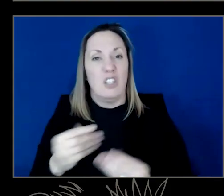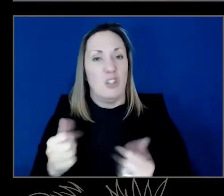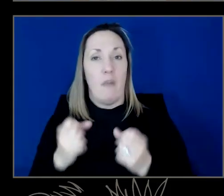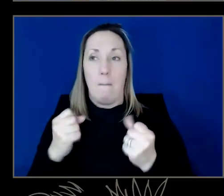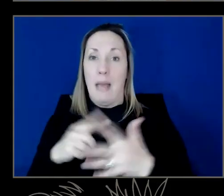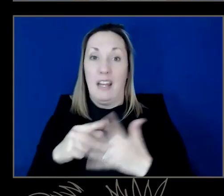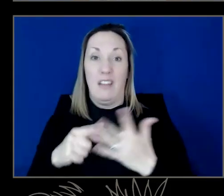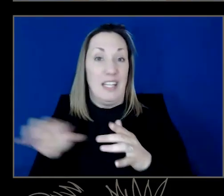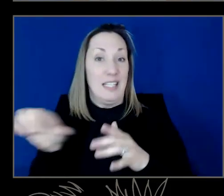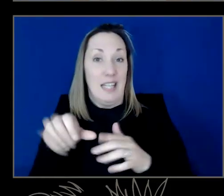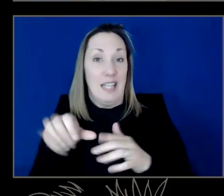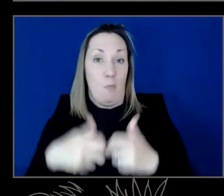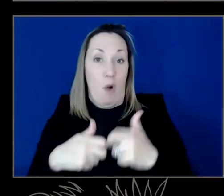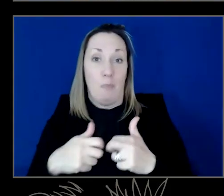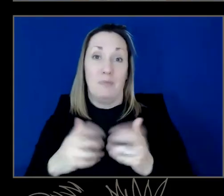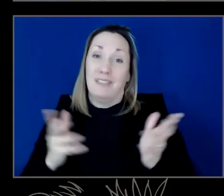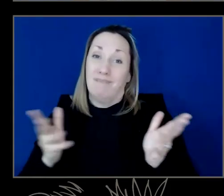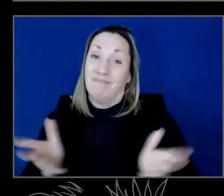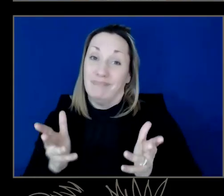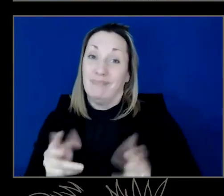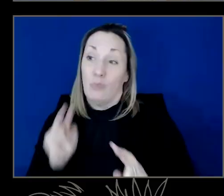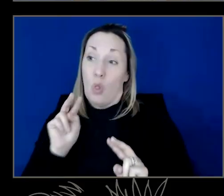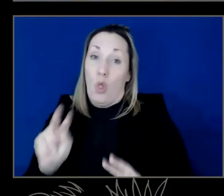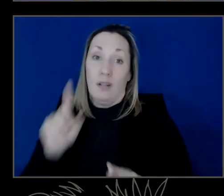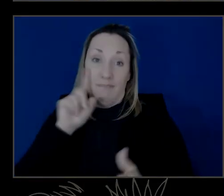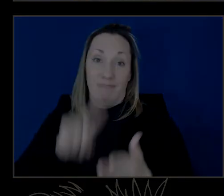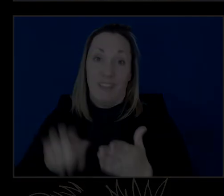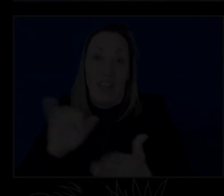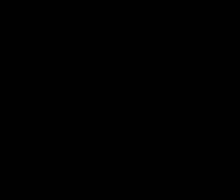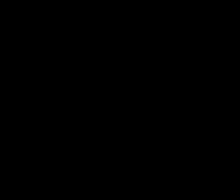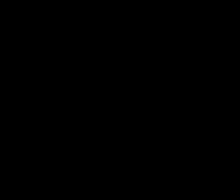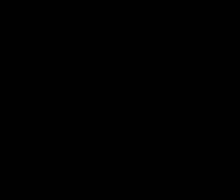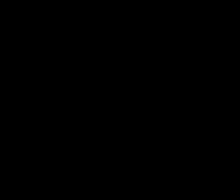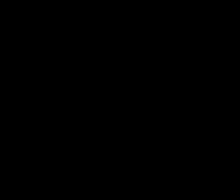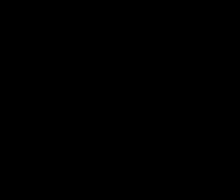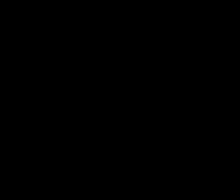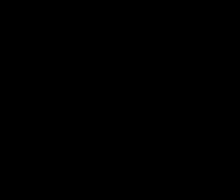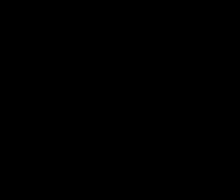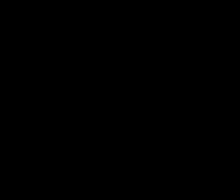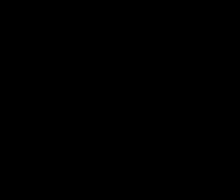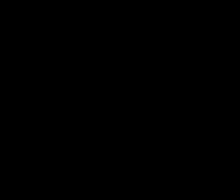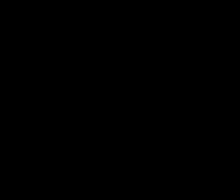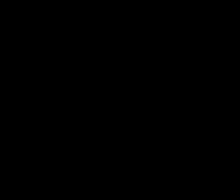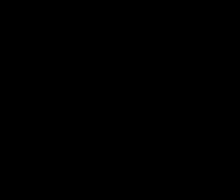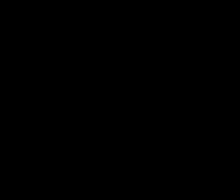I would urge you to check that out if you're interested. And that's my talk. Thank you so much for listening.